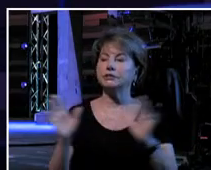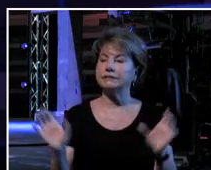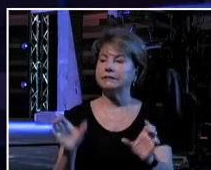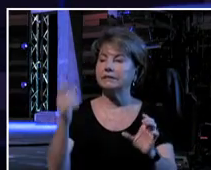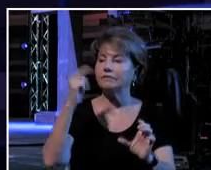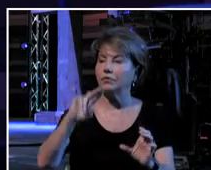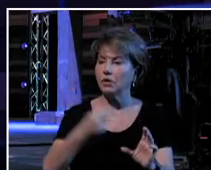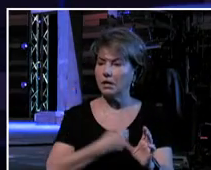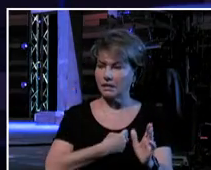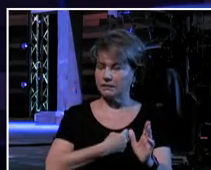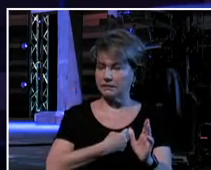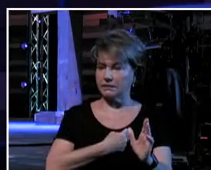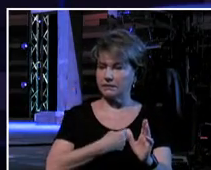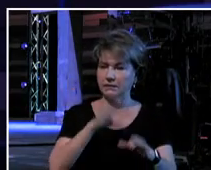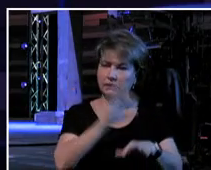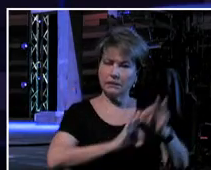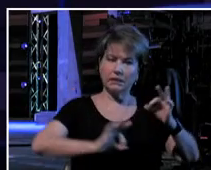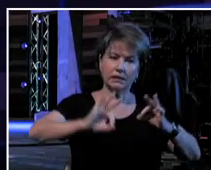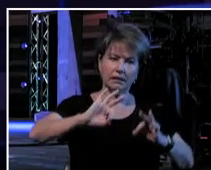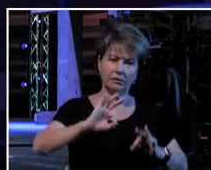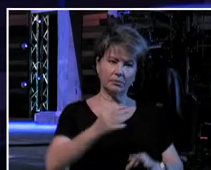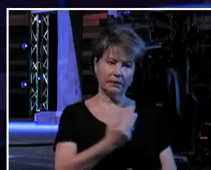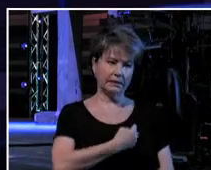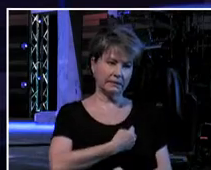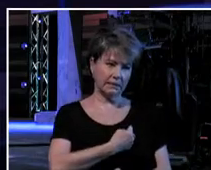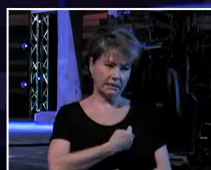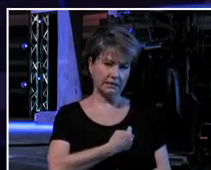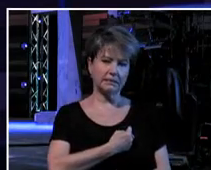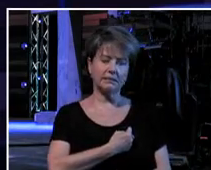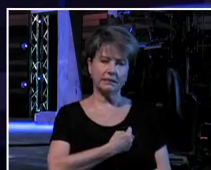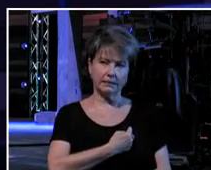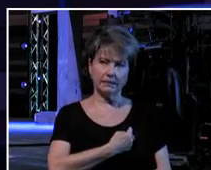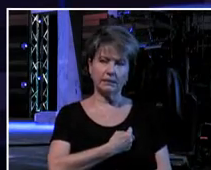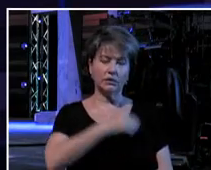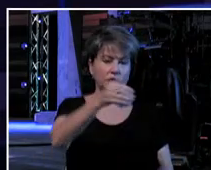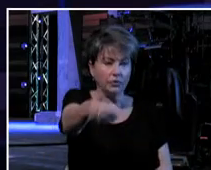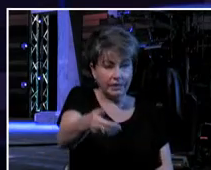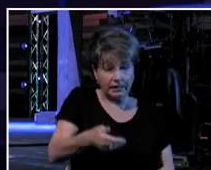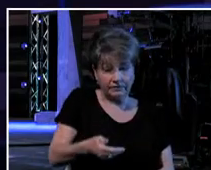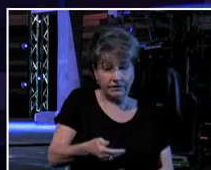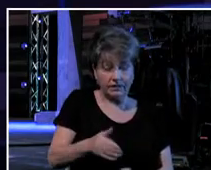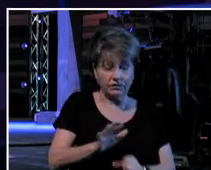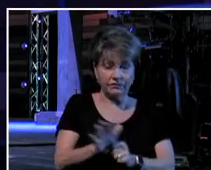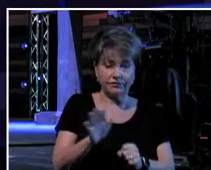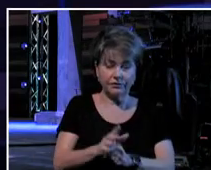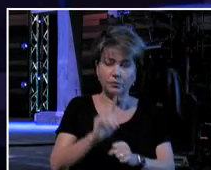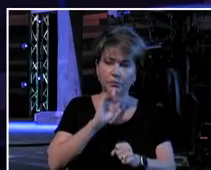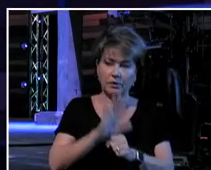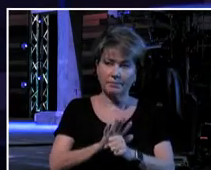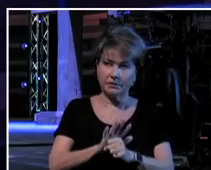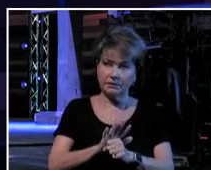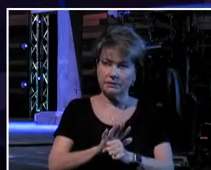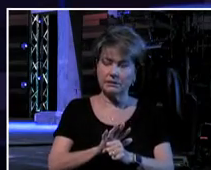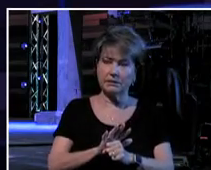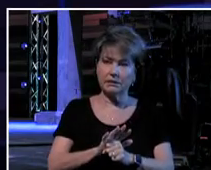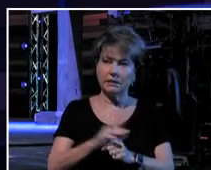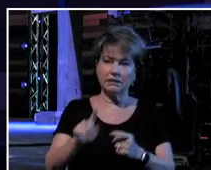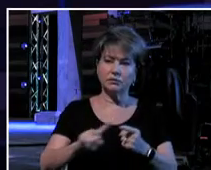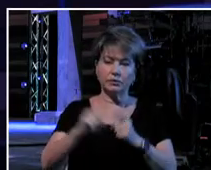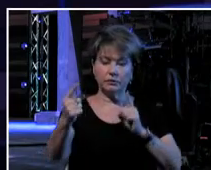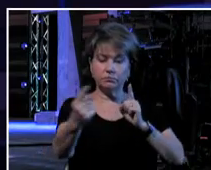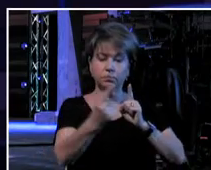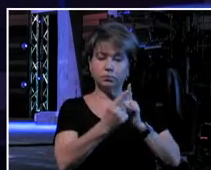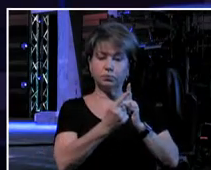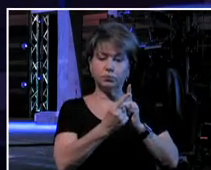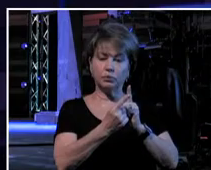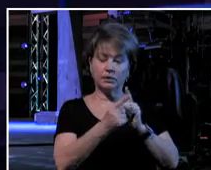all based on what's been done for you in Christ. So the invitation of the fulfilled promise is that when you come to Jesus, you